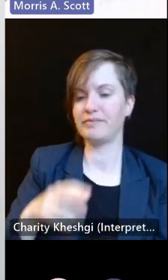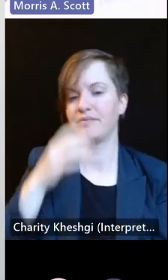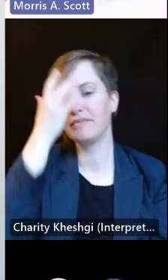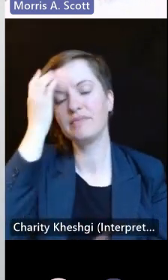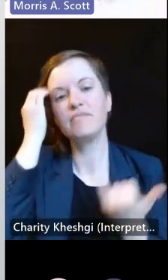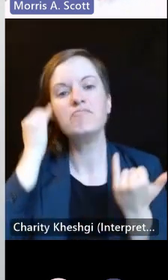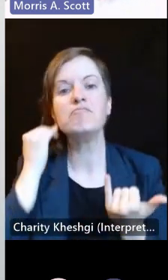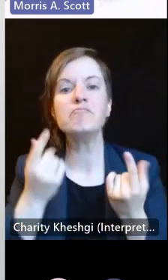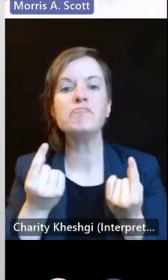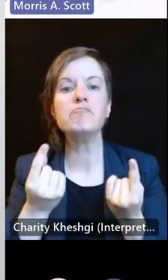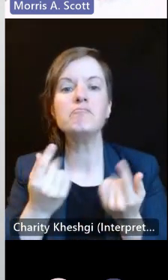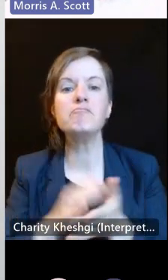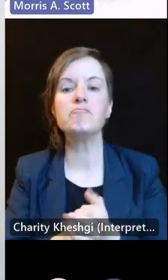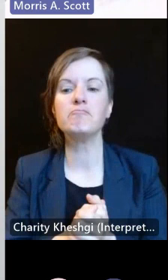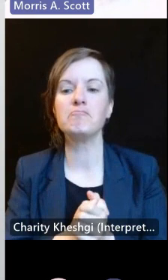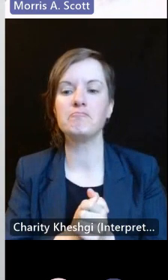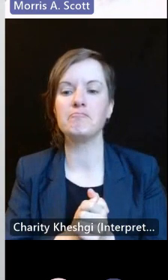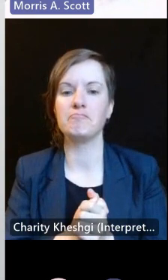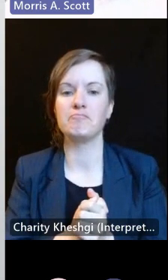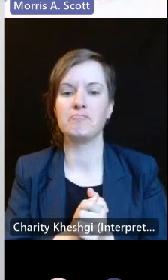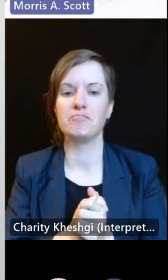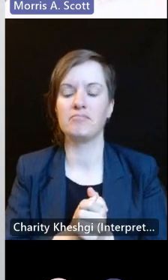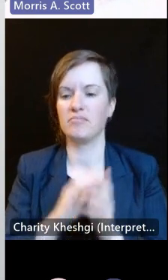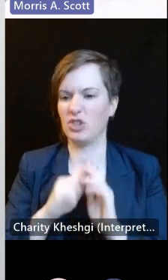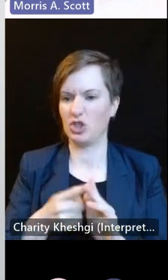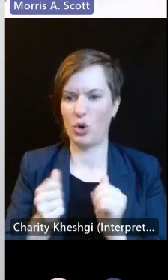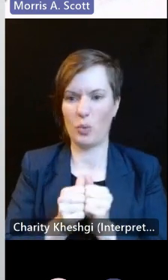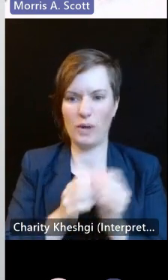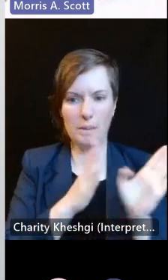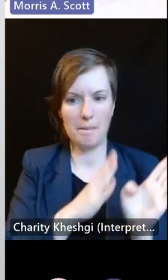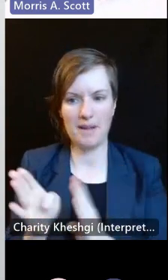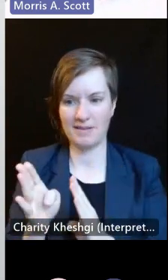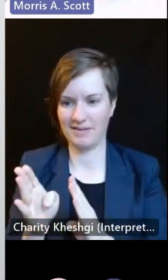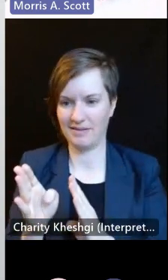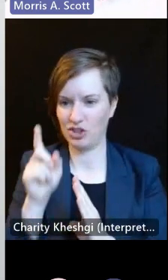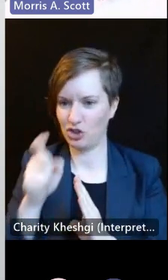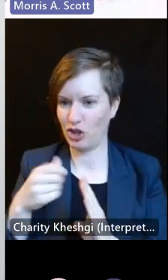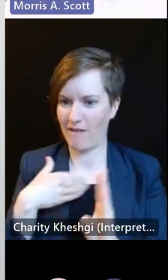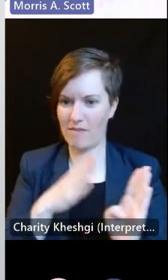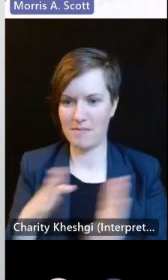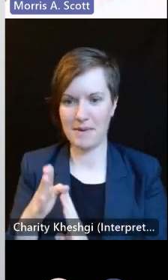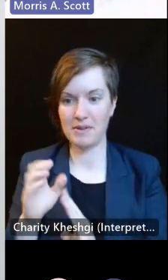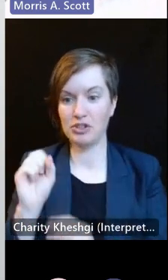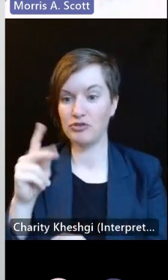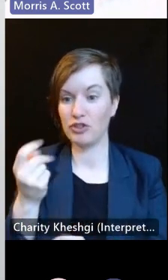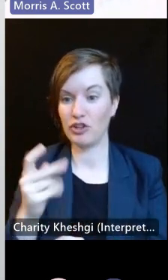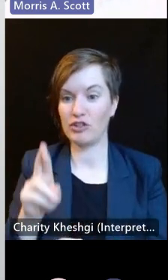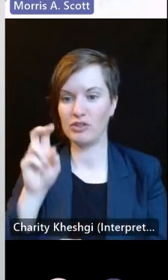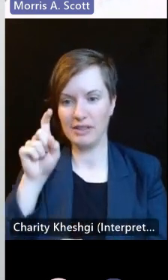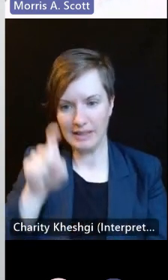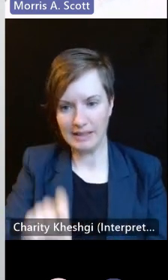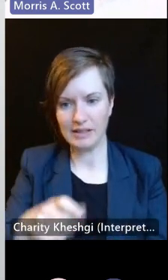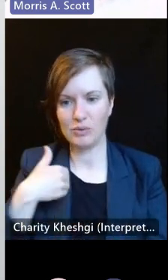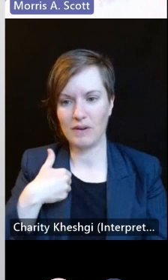starts with having a plan. Having a plan. Shelters should have a process in place which